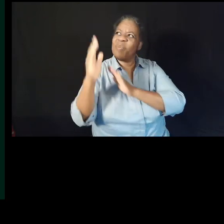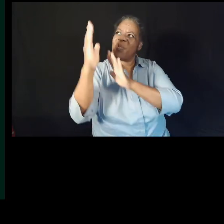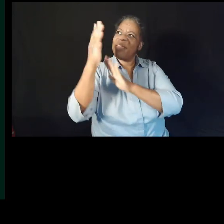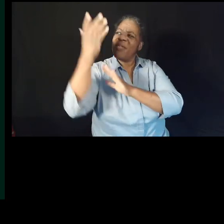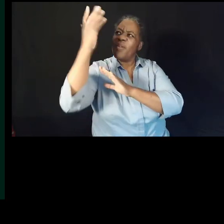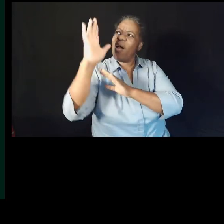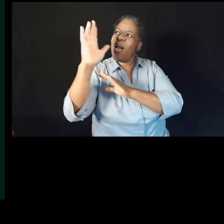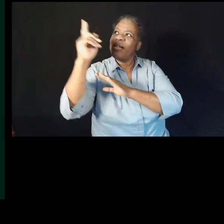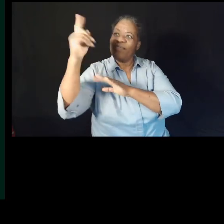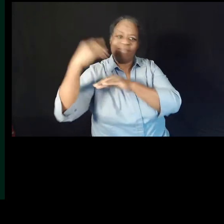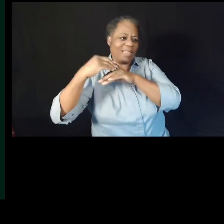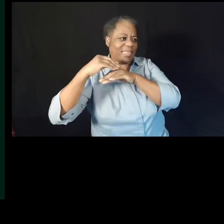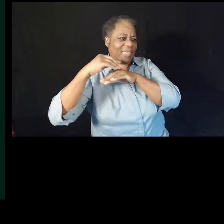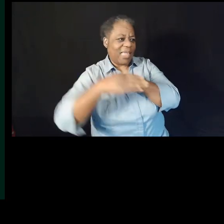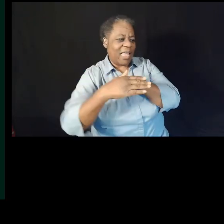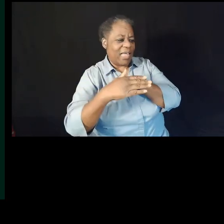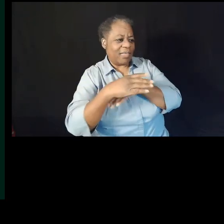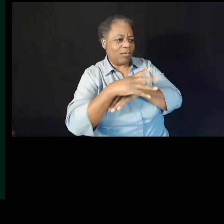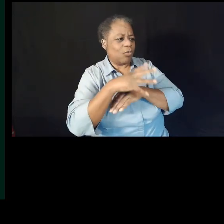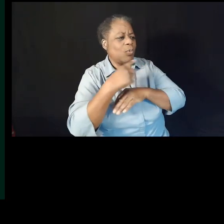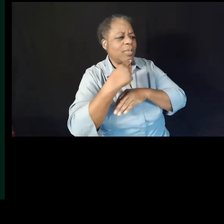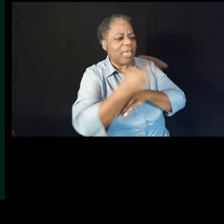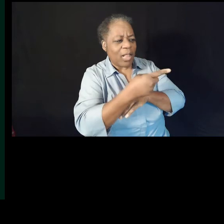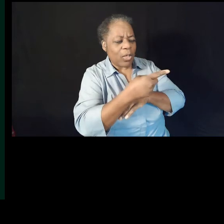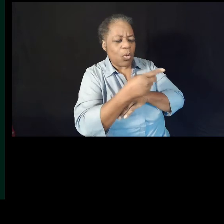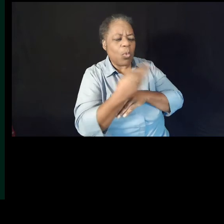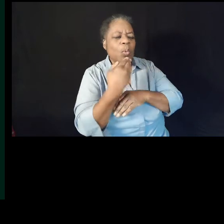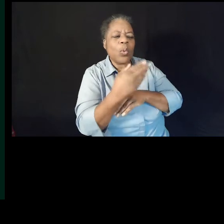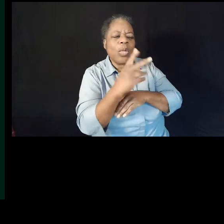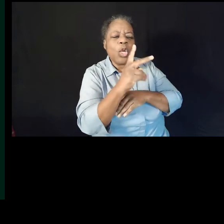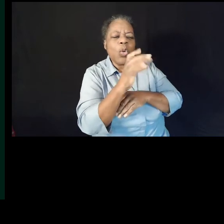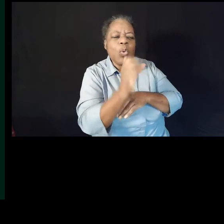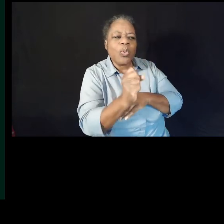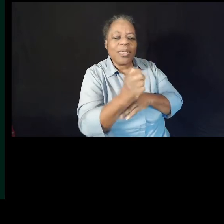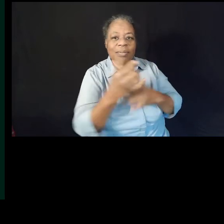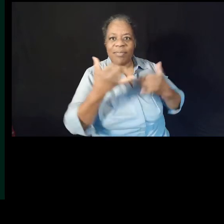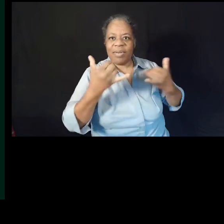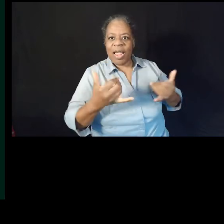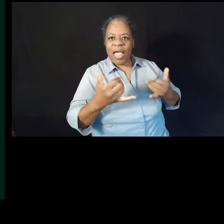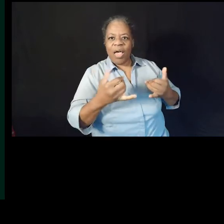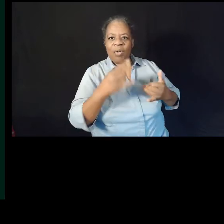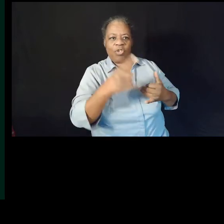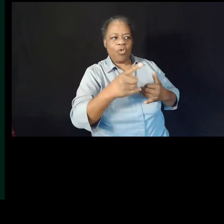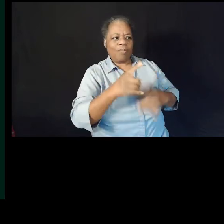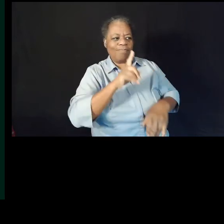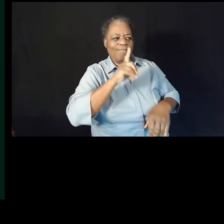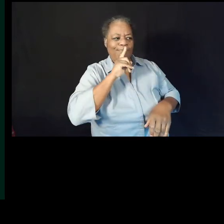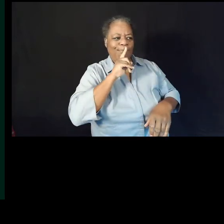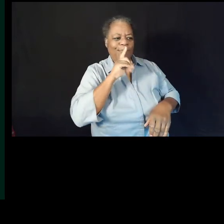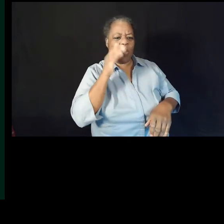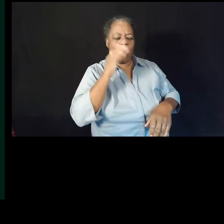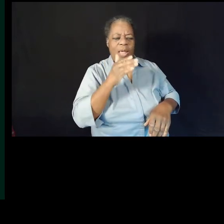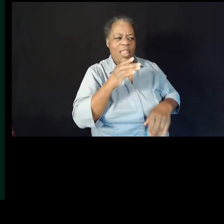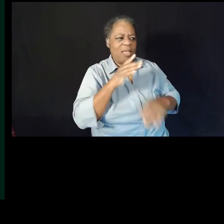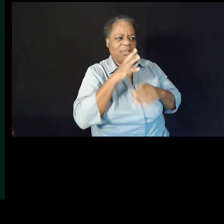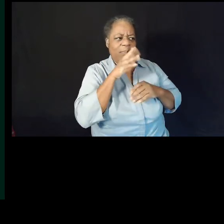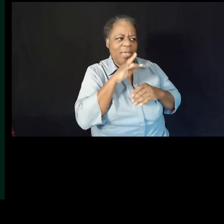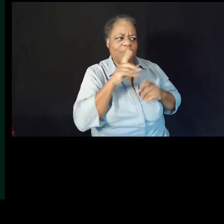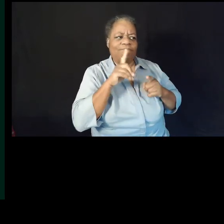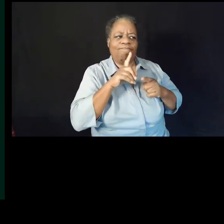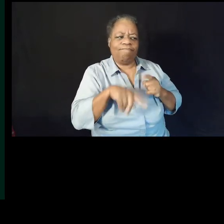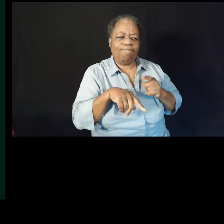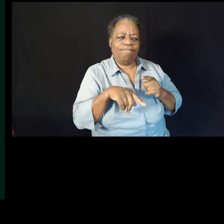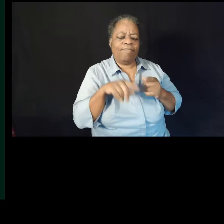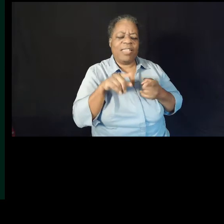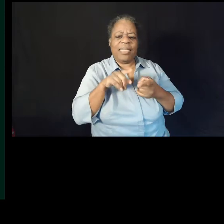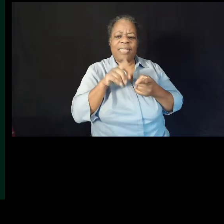to speak to you and tell you this good news. And now you will be silent and not able to speak until the day this happens,